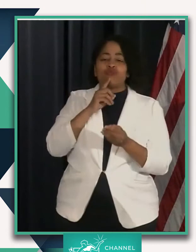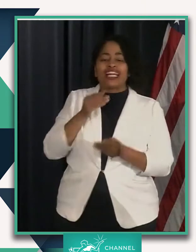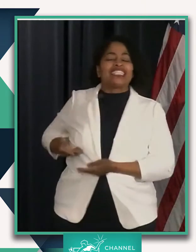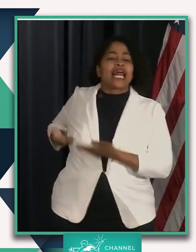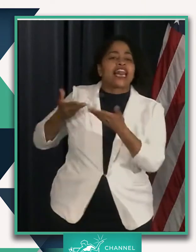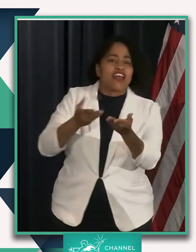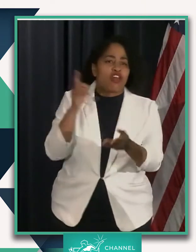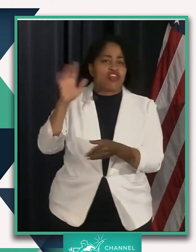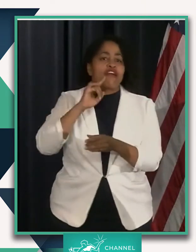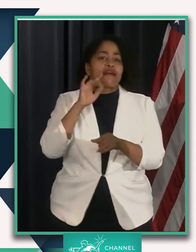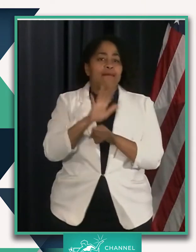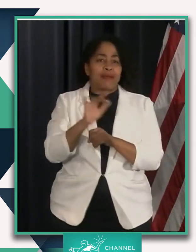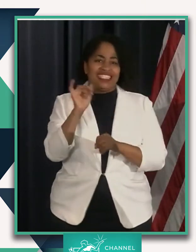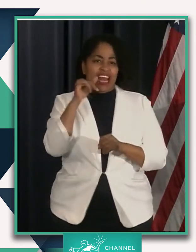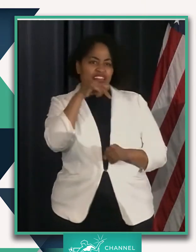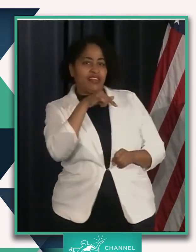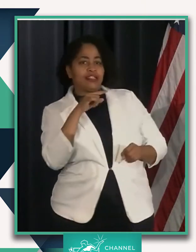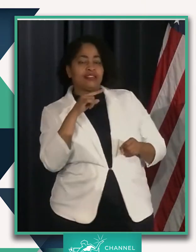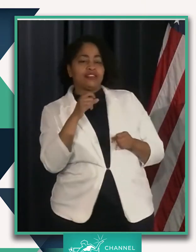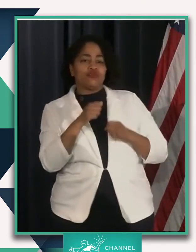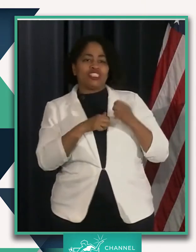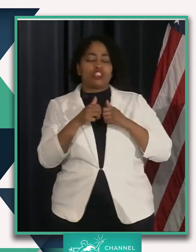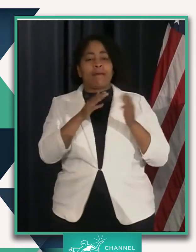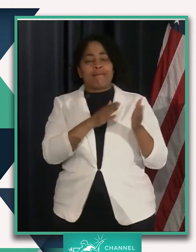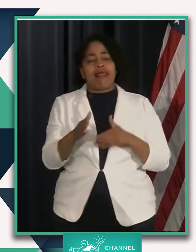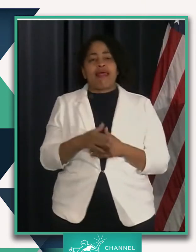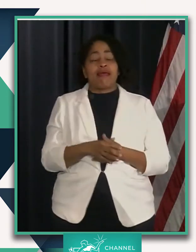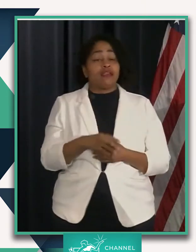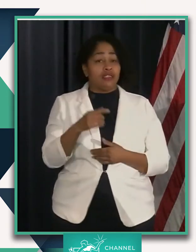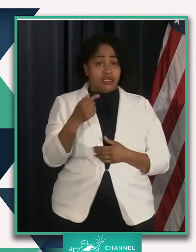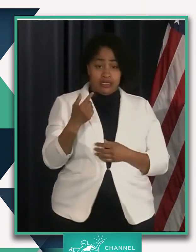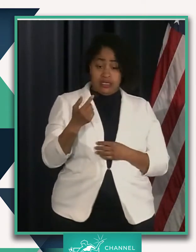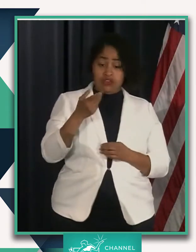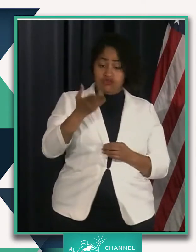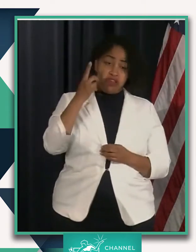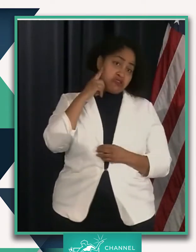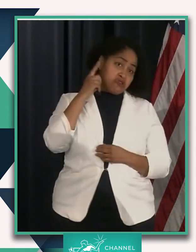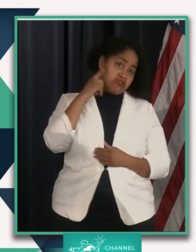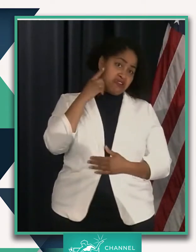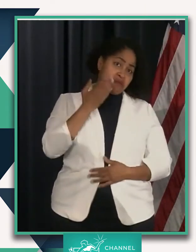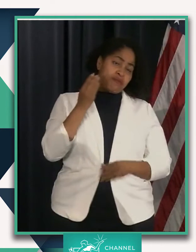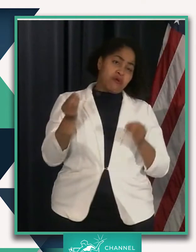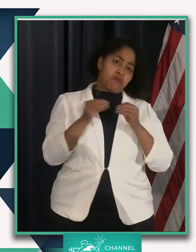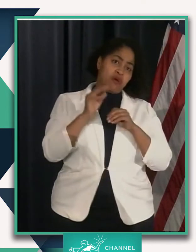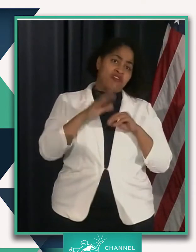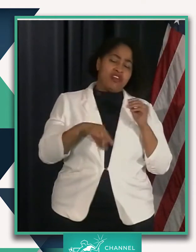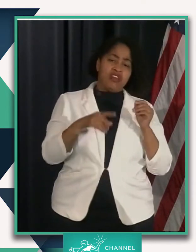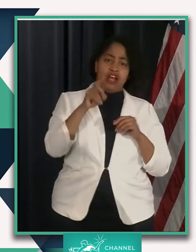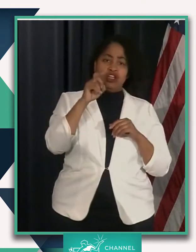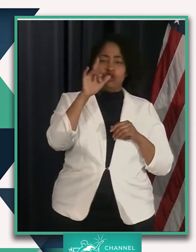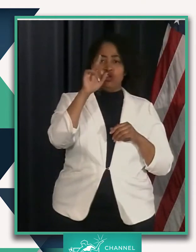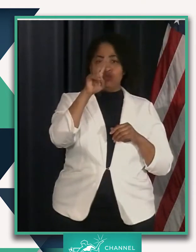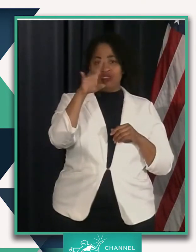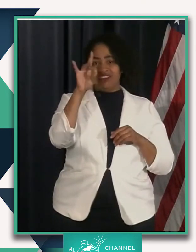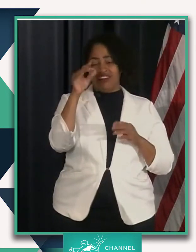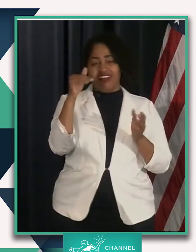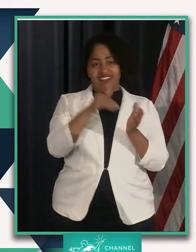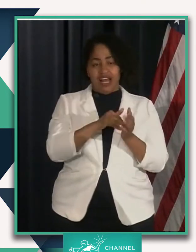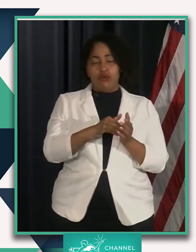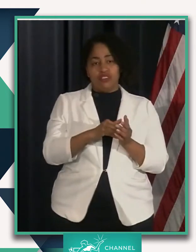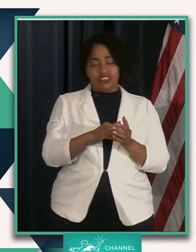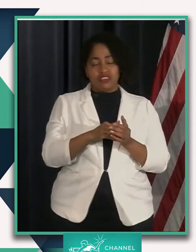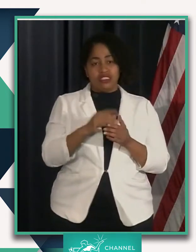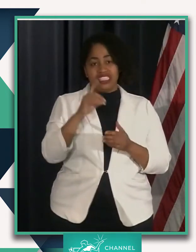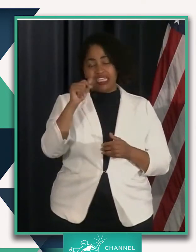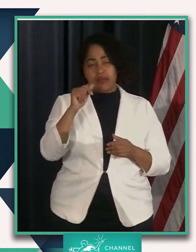commitments such as this strategic plan. As you may have heard, there are more than 128,000 disabled residents in